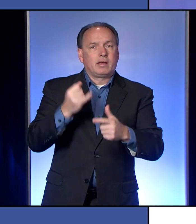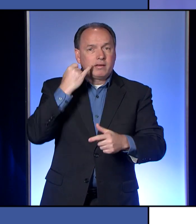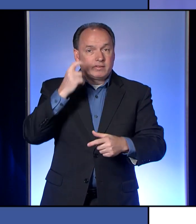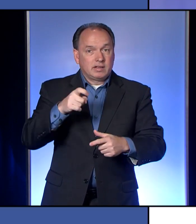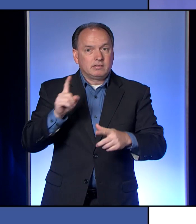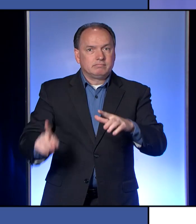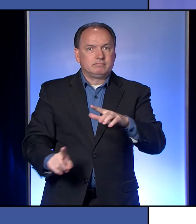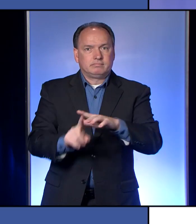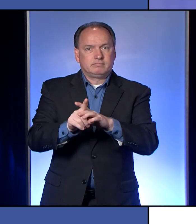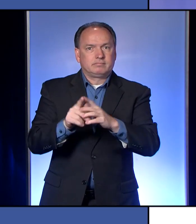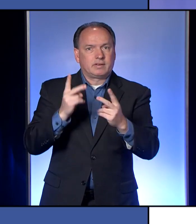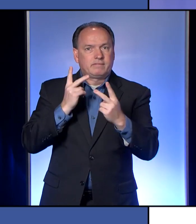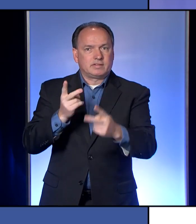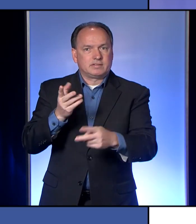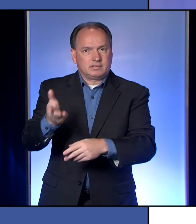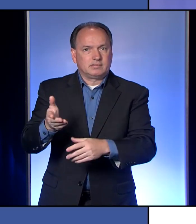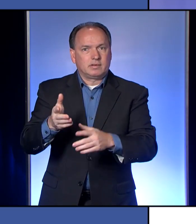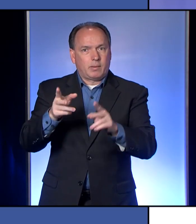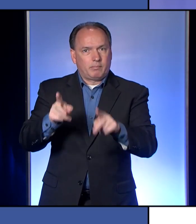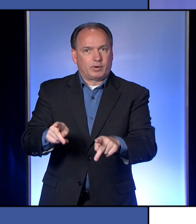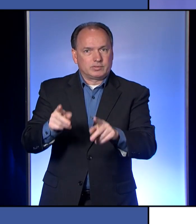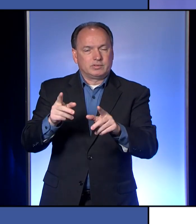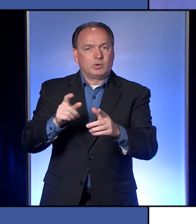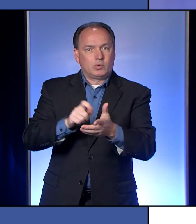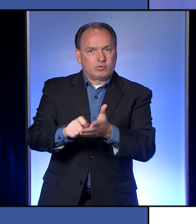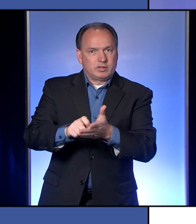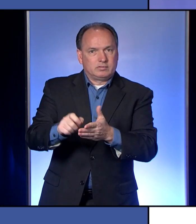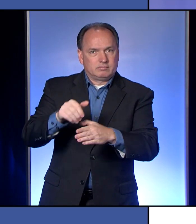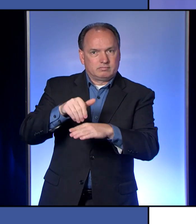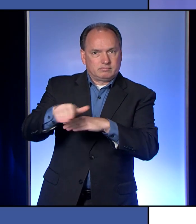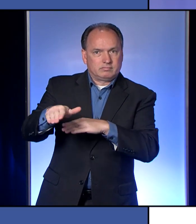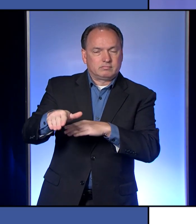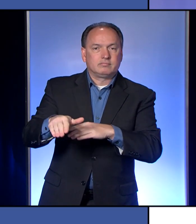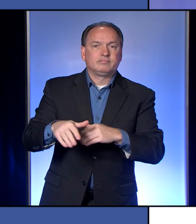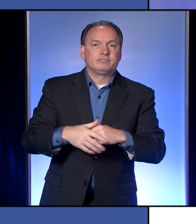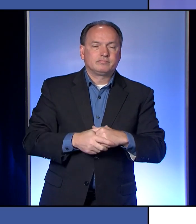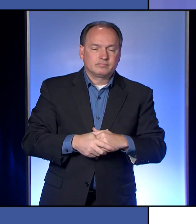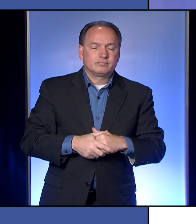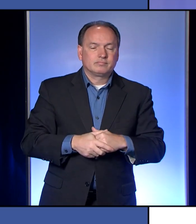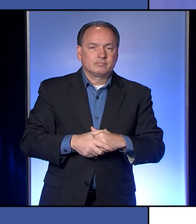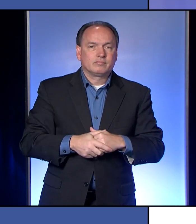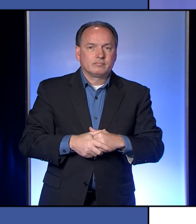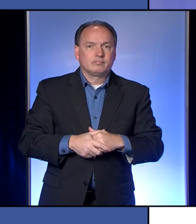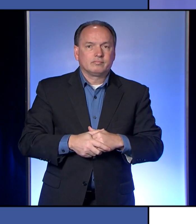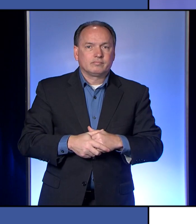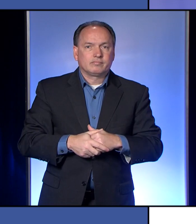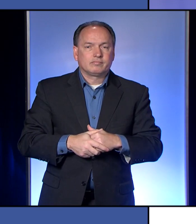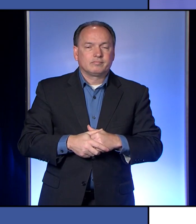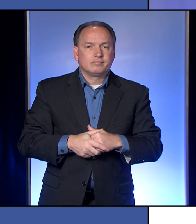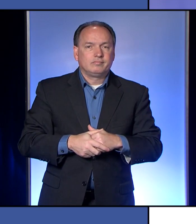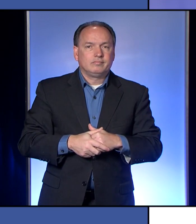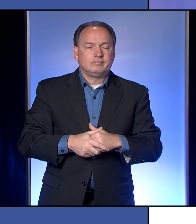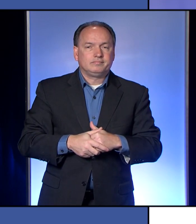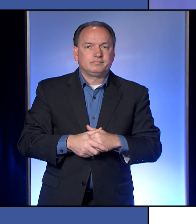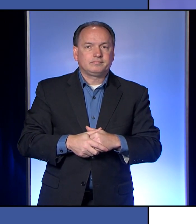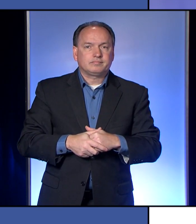be, we move on with written correspondence and or a visit to the